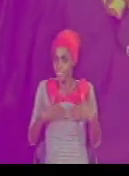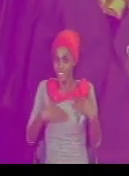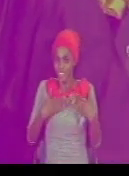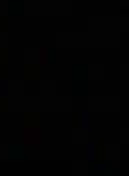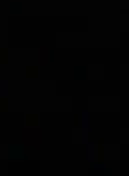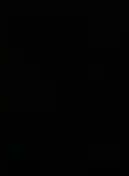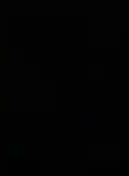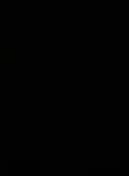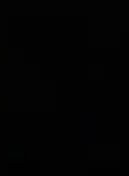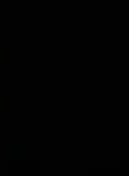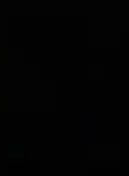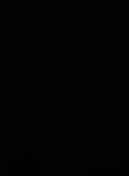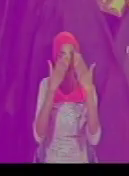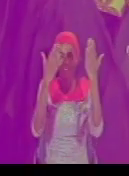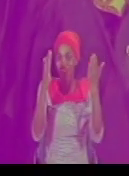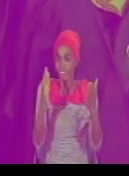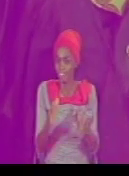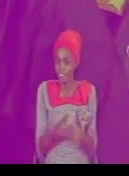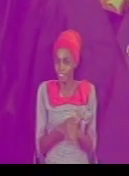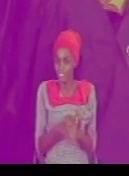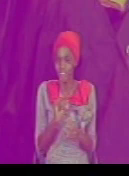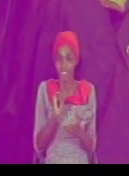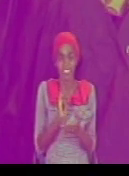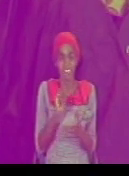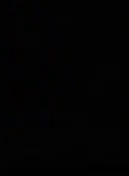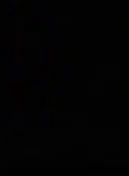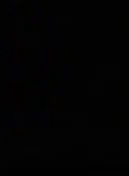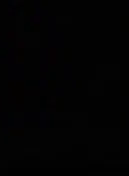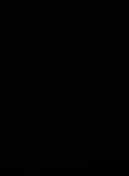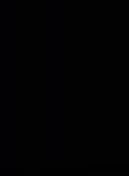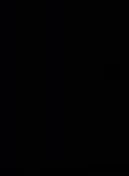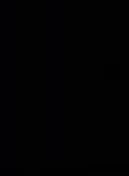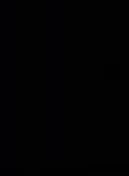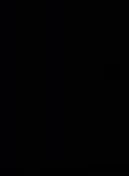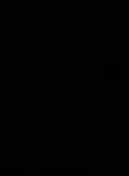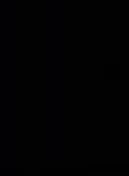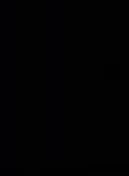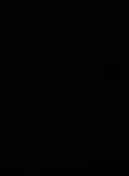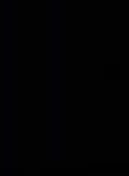you grateful? Like he chose Peter, like he chose Paul,